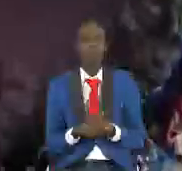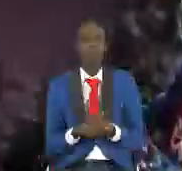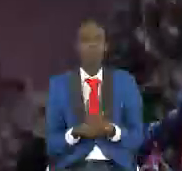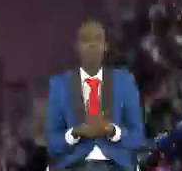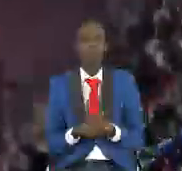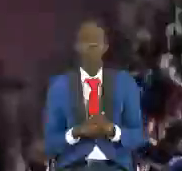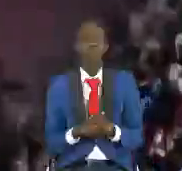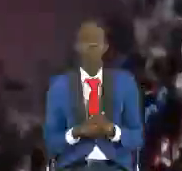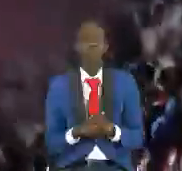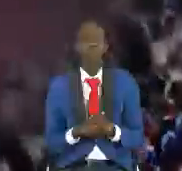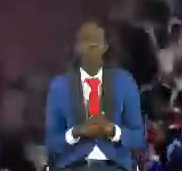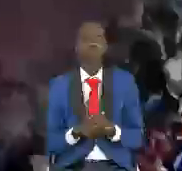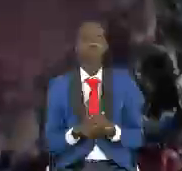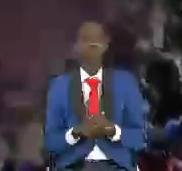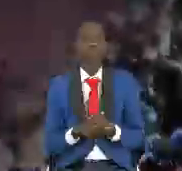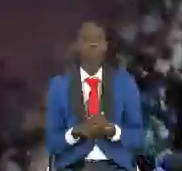finished?